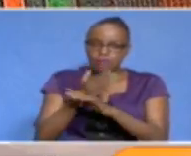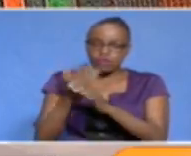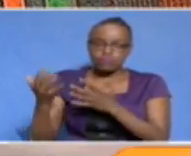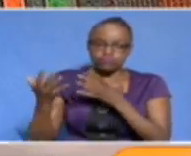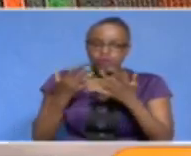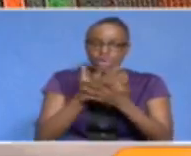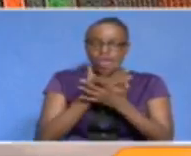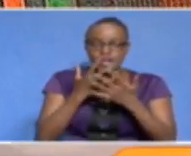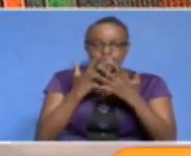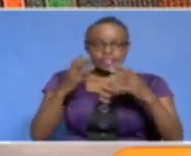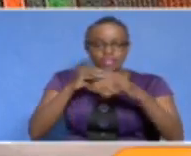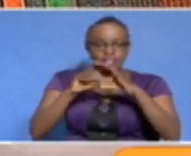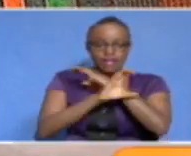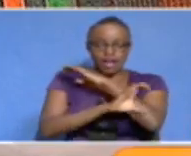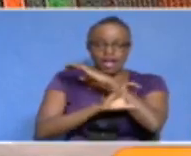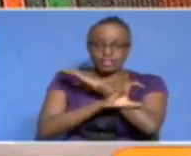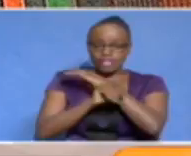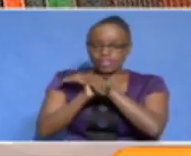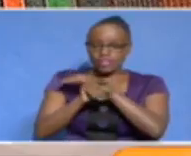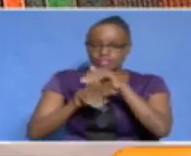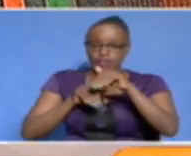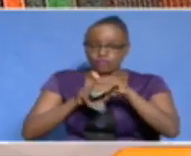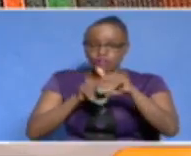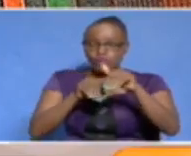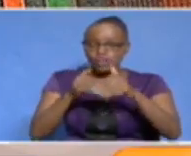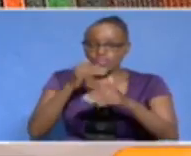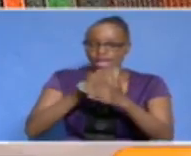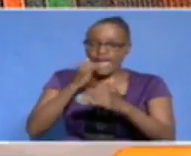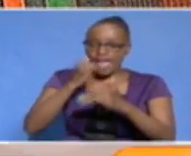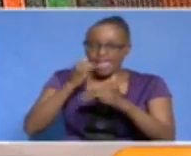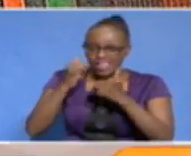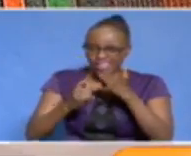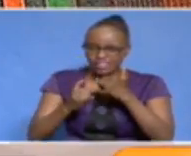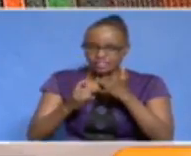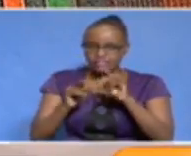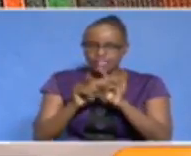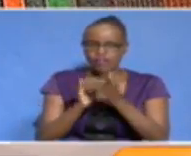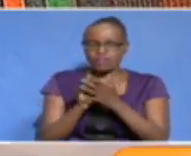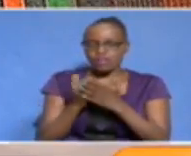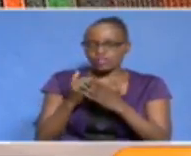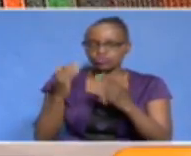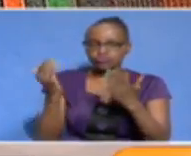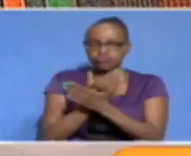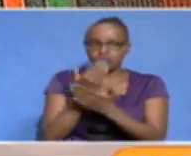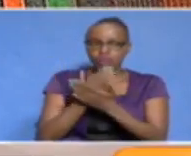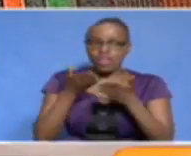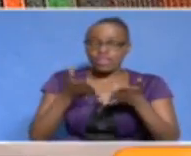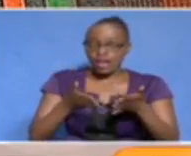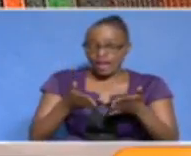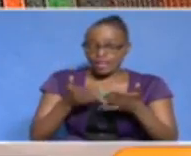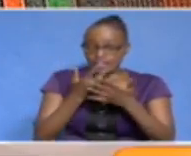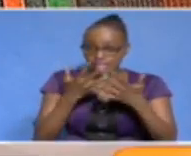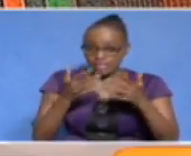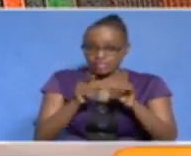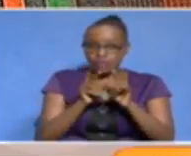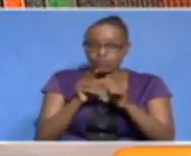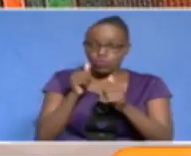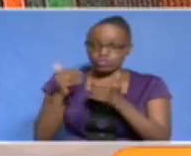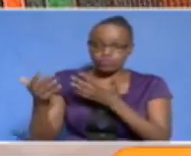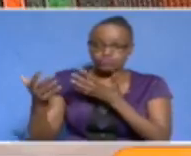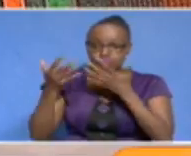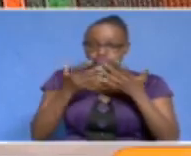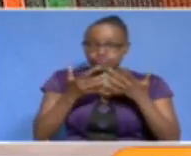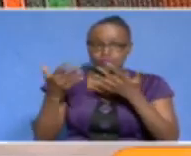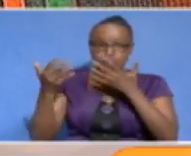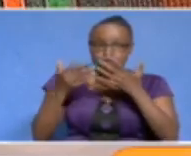goods into the country. Now, this follows the expiry of the period given to phase out the current process where those importing goods had